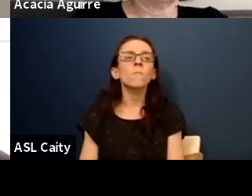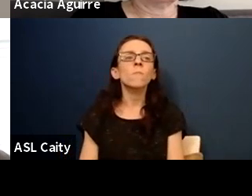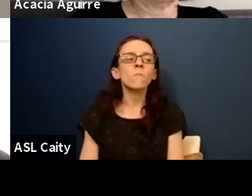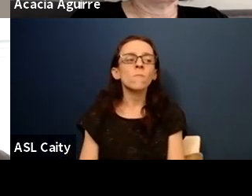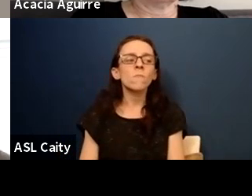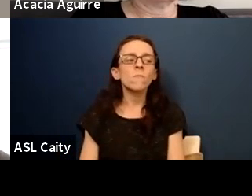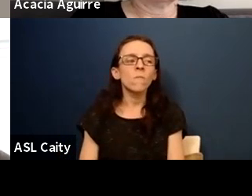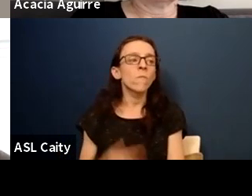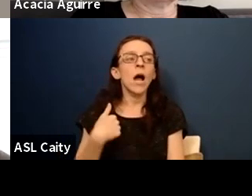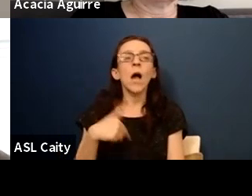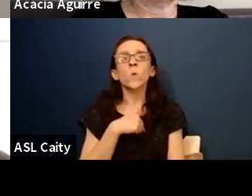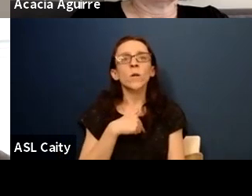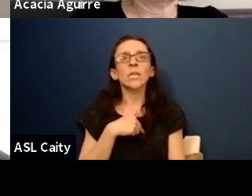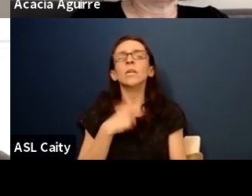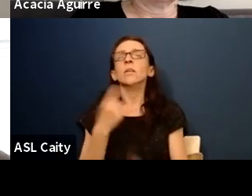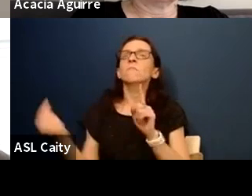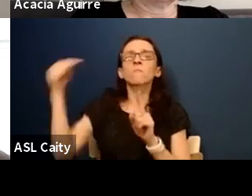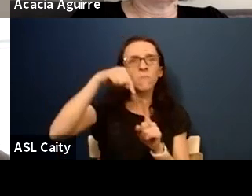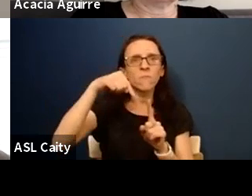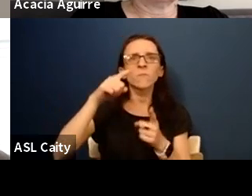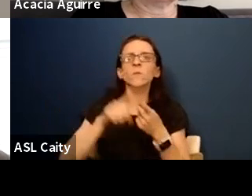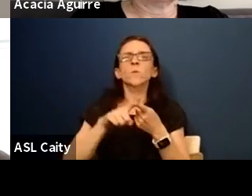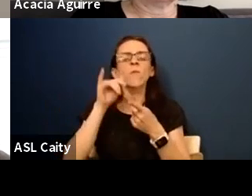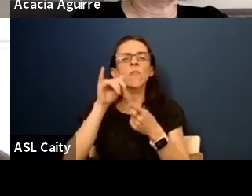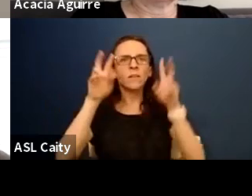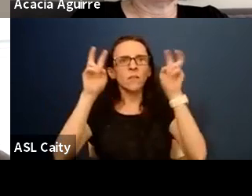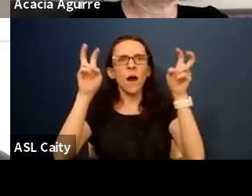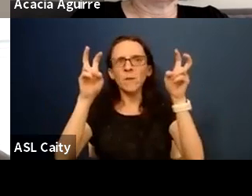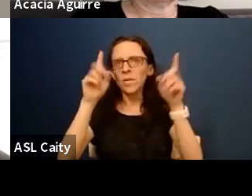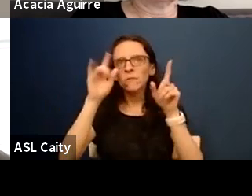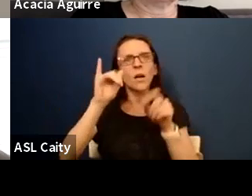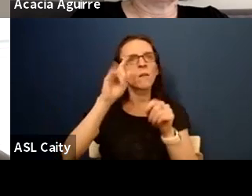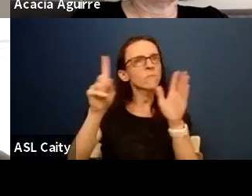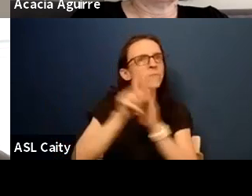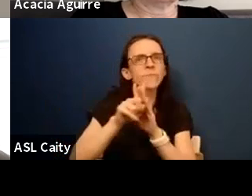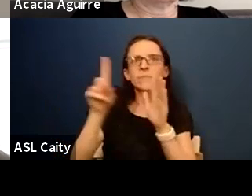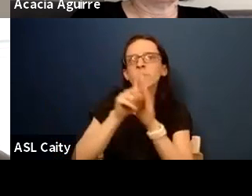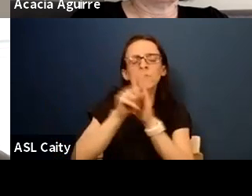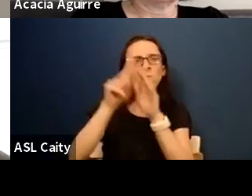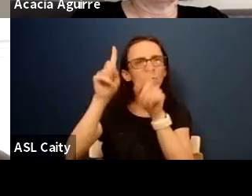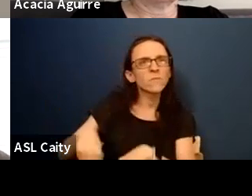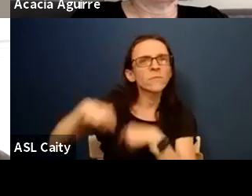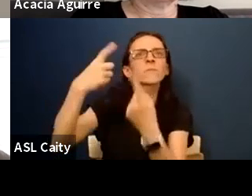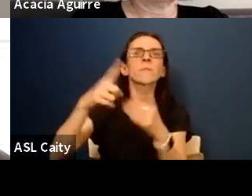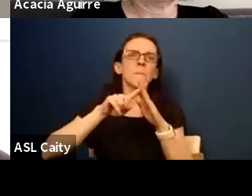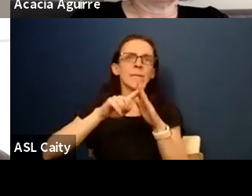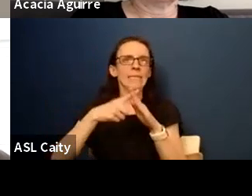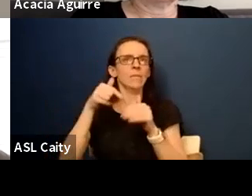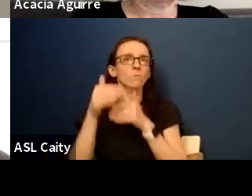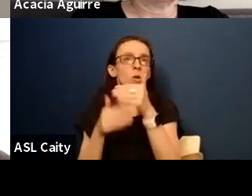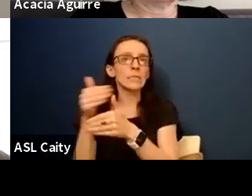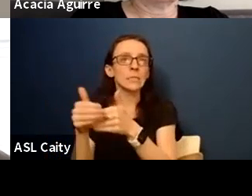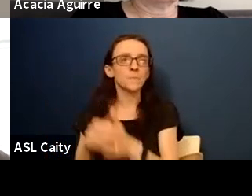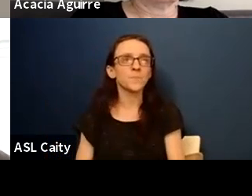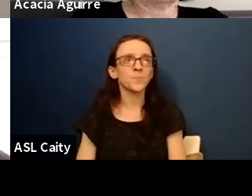has been the topic of conversation since the beginning of this process. And when I raised